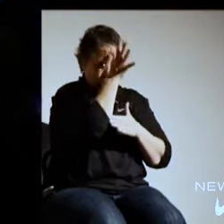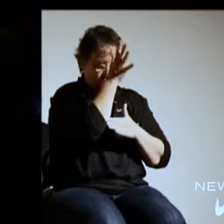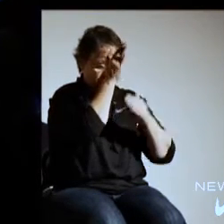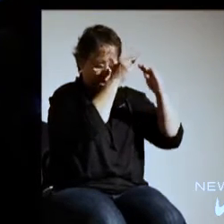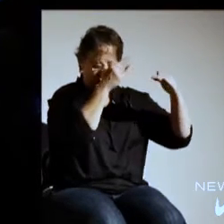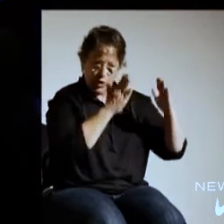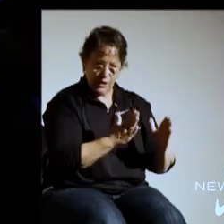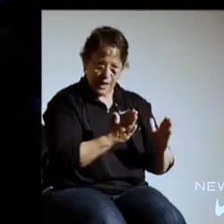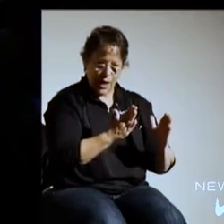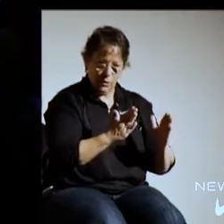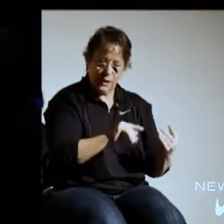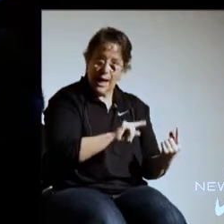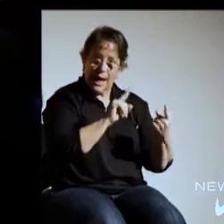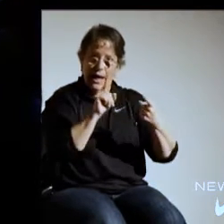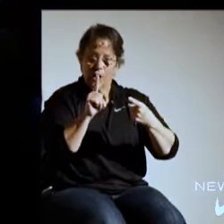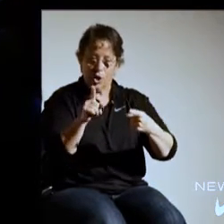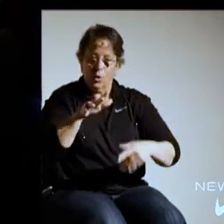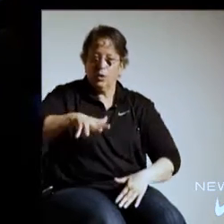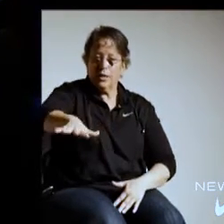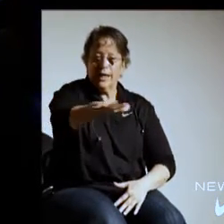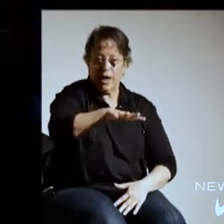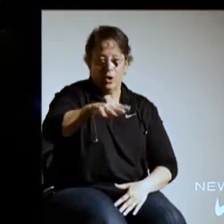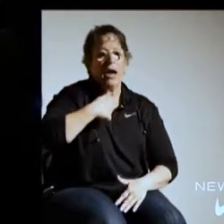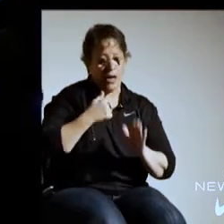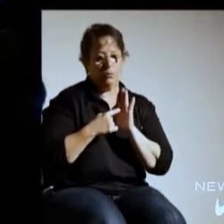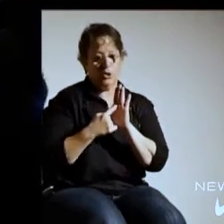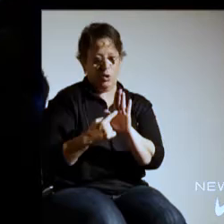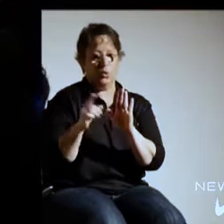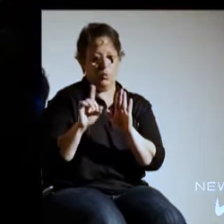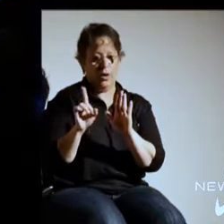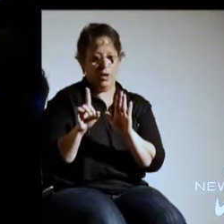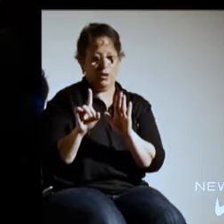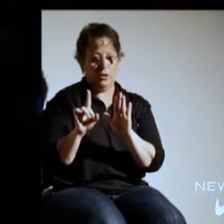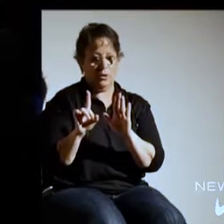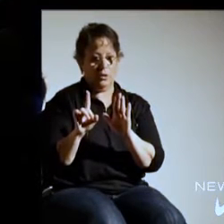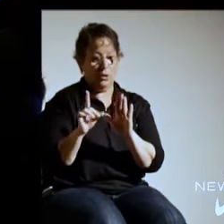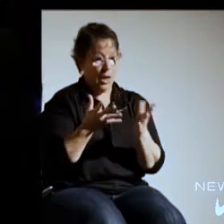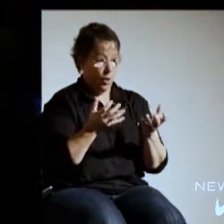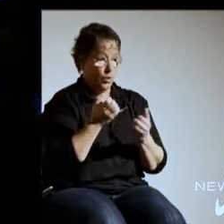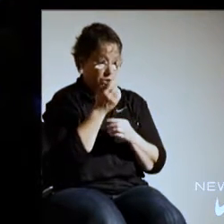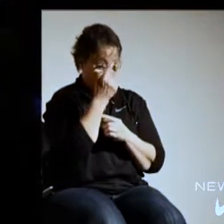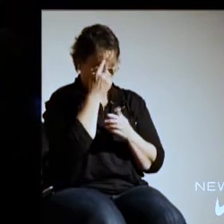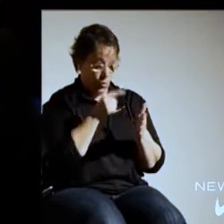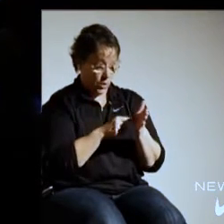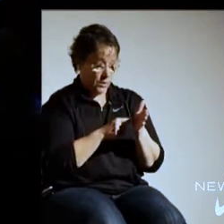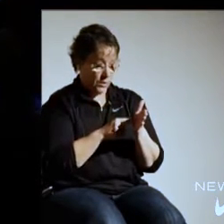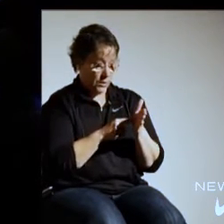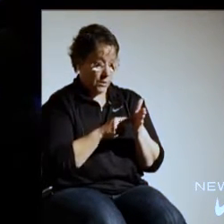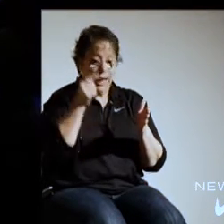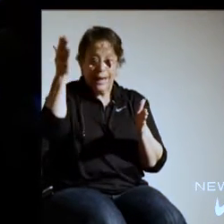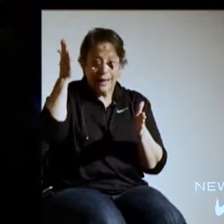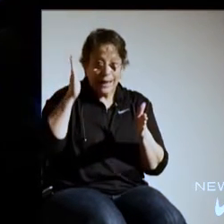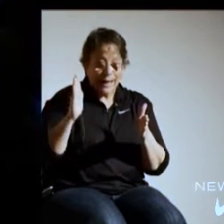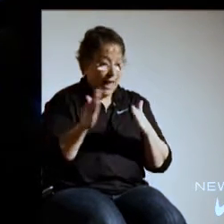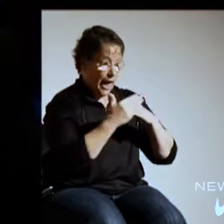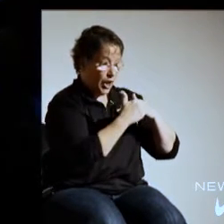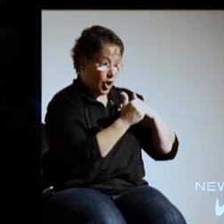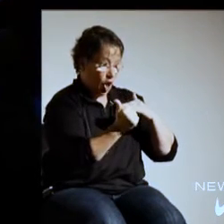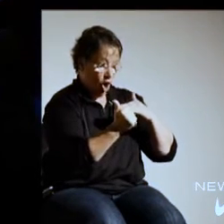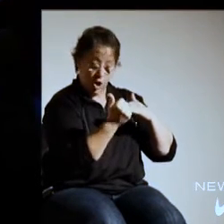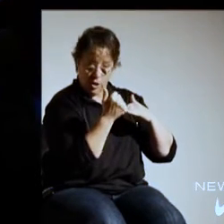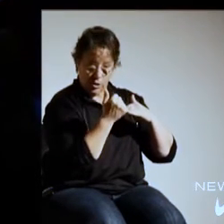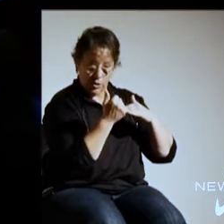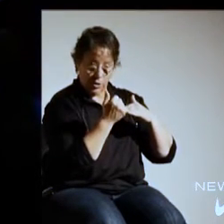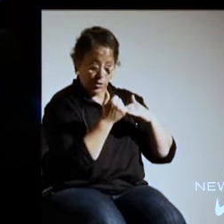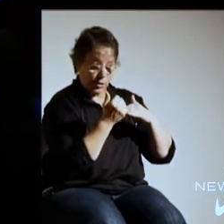household to the land I will show you." I want you to notice something right there. God's call to follow